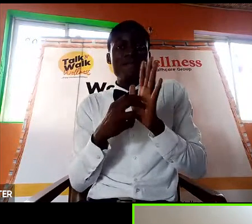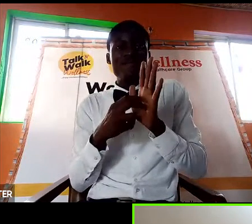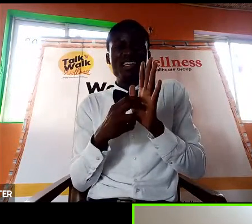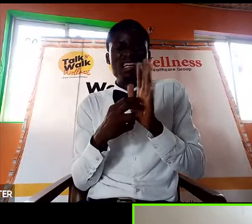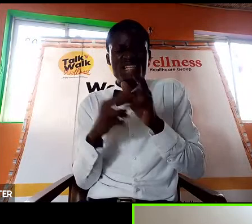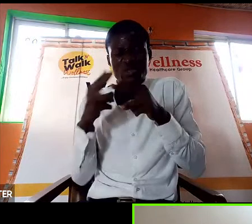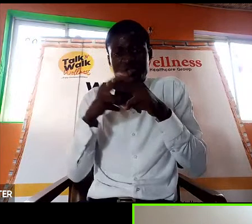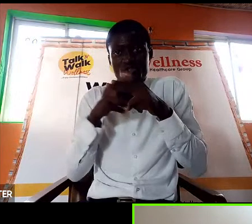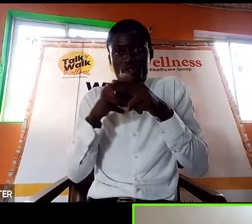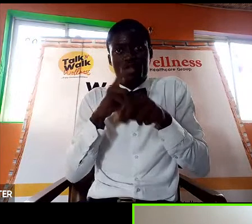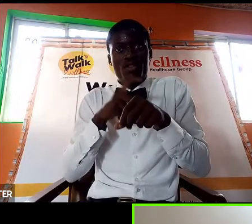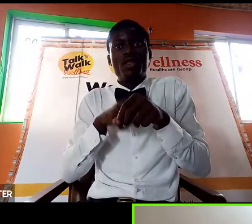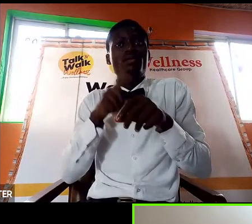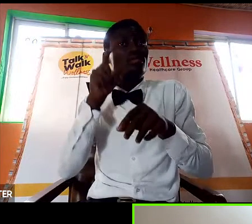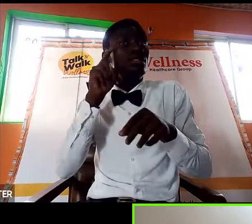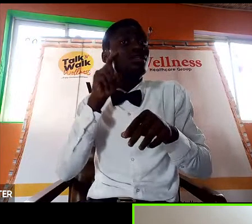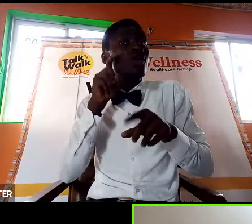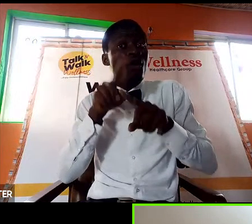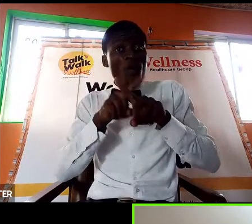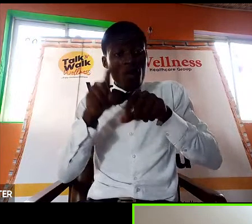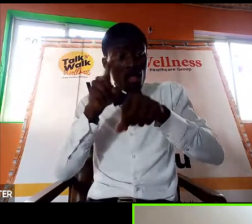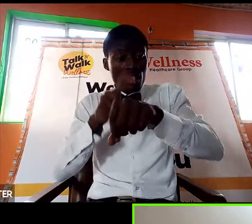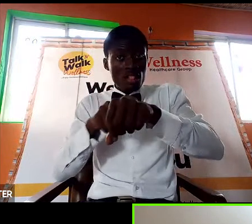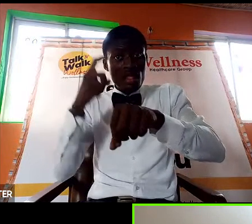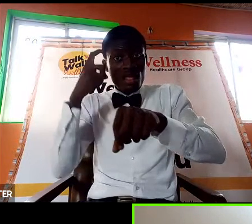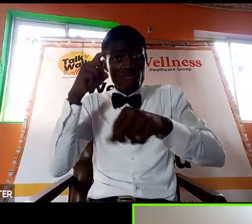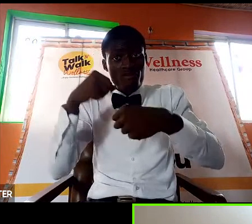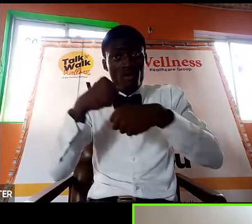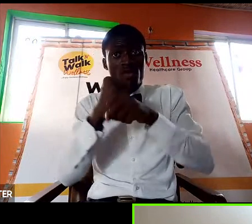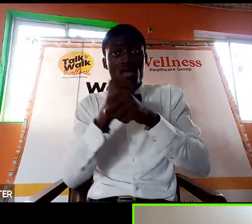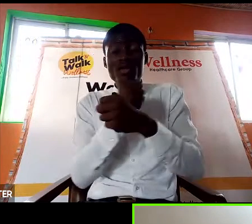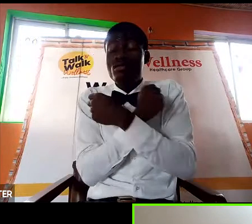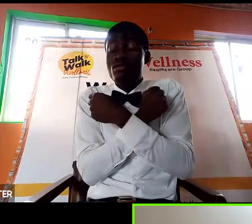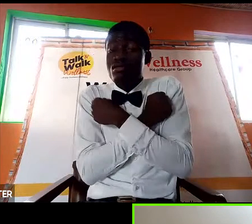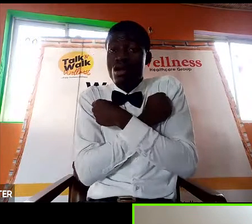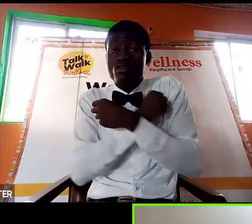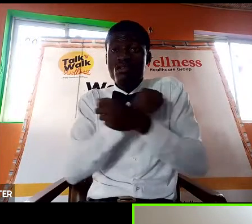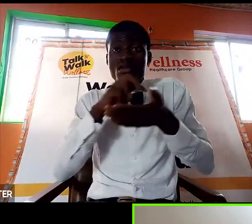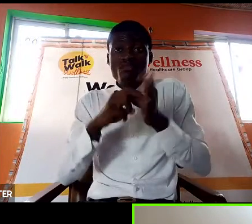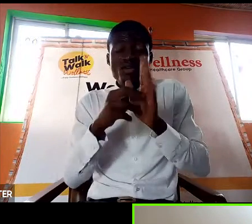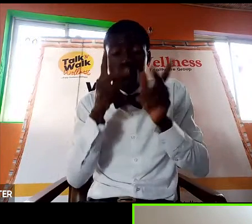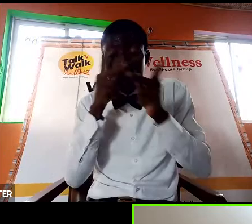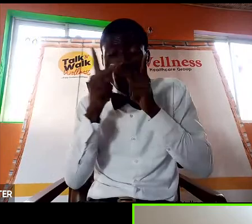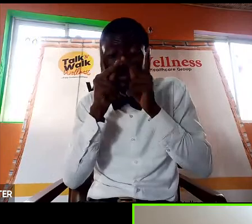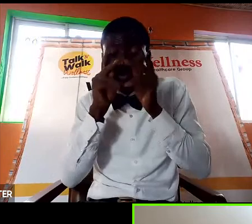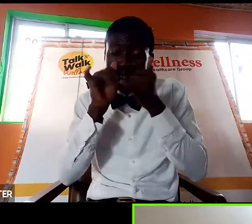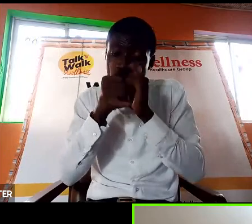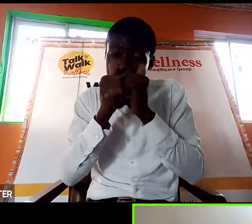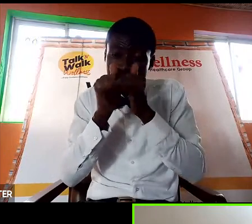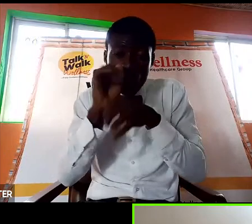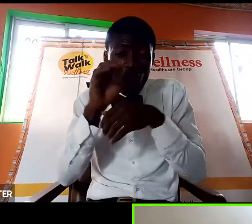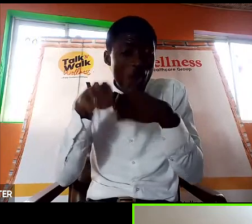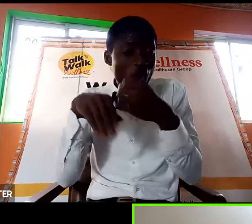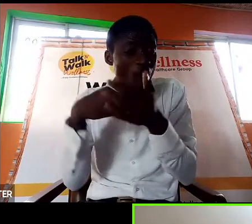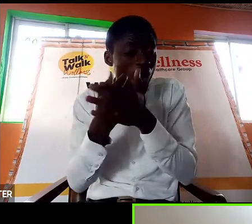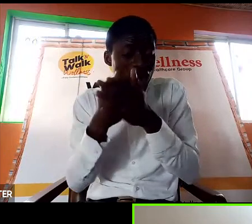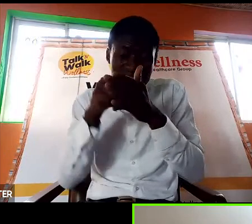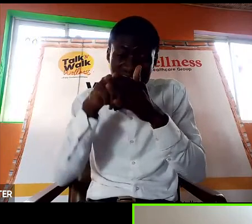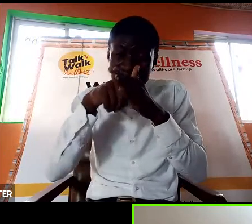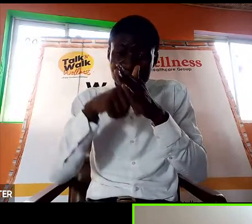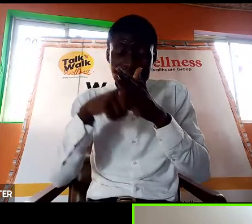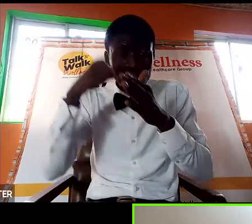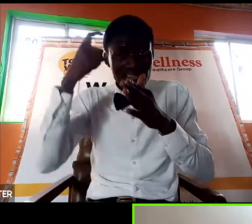love, all your senses are involved. Your sense of touch, your sense of taste, your sense of feelings, your sense of